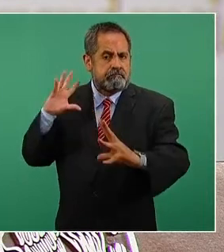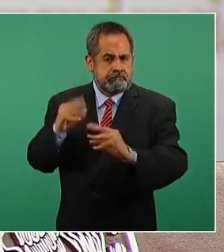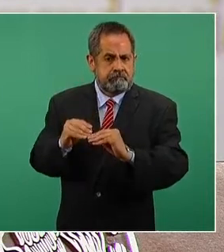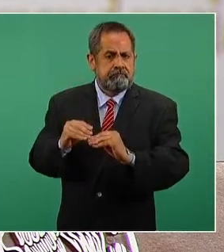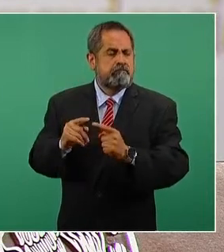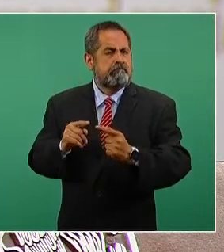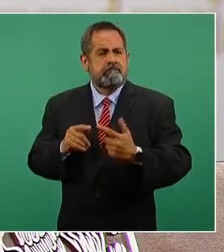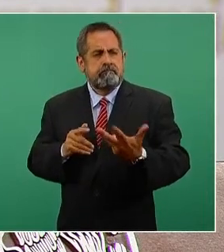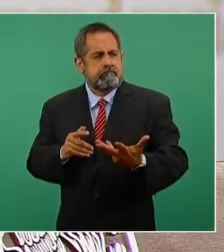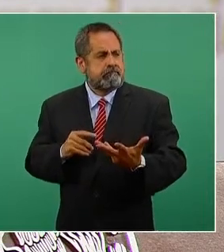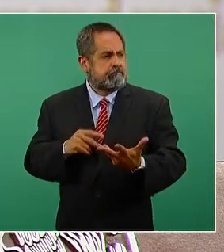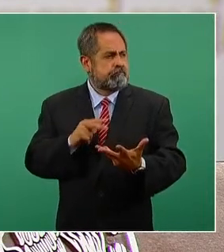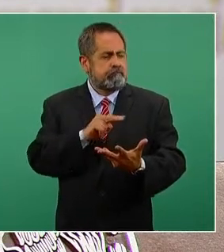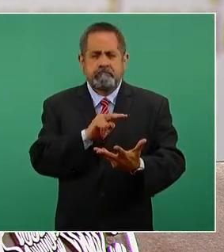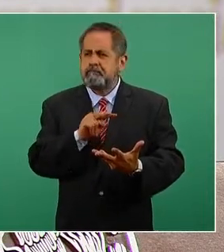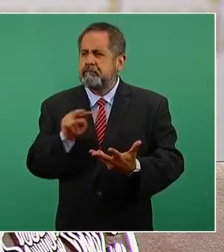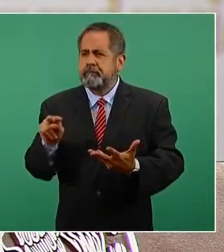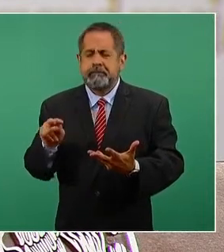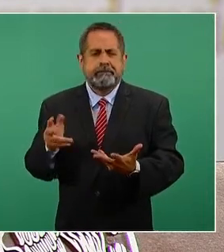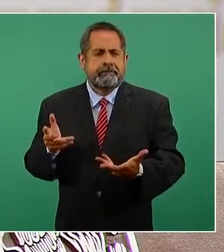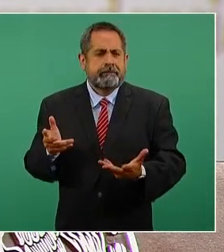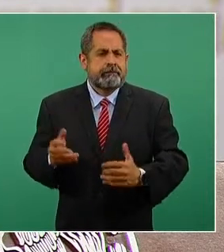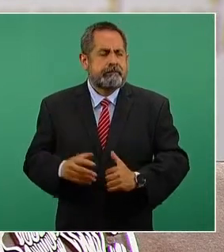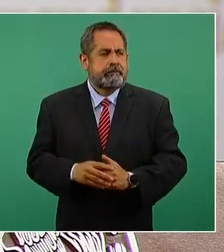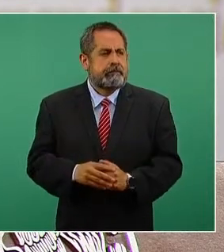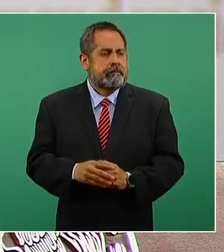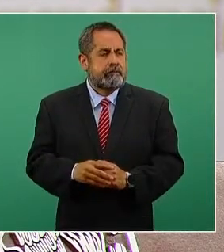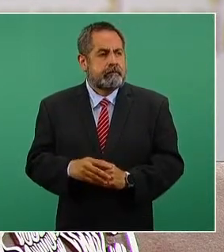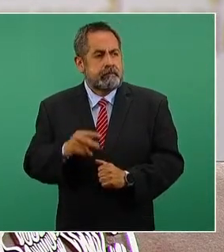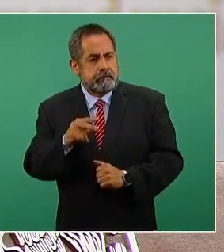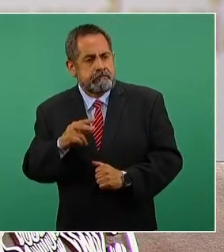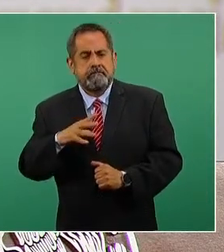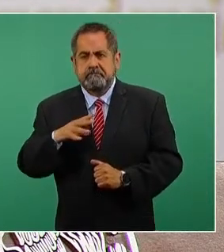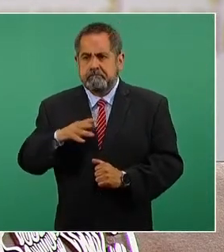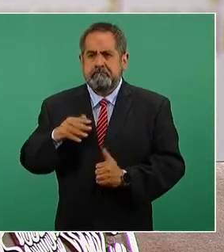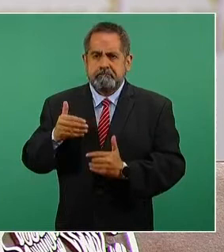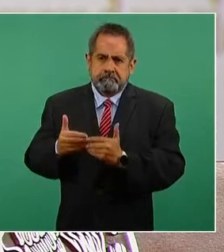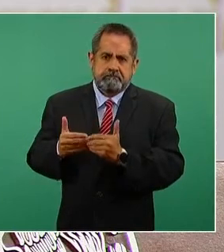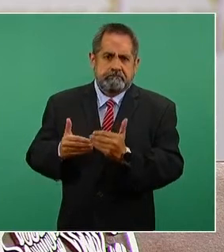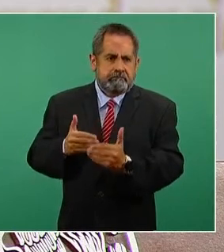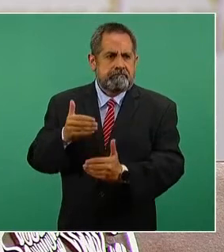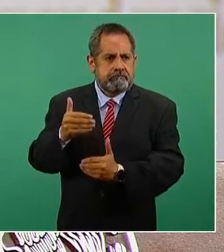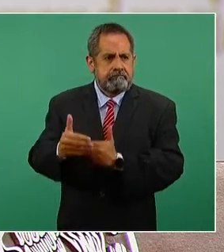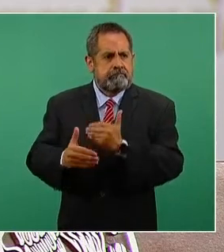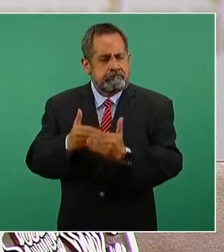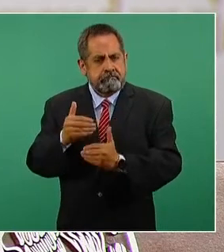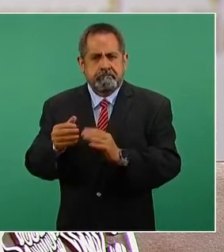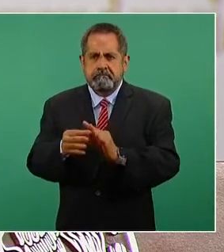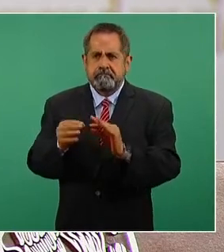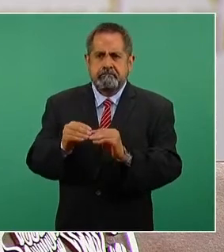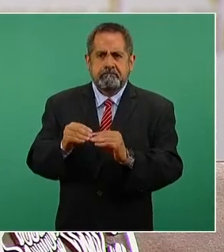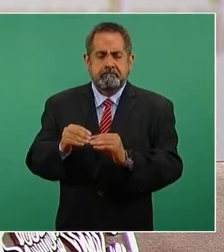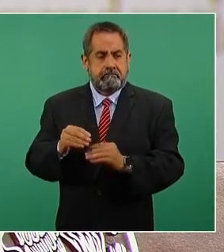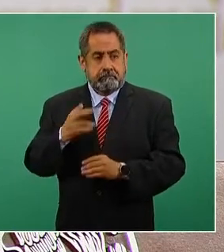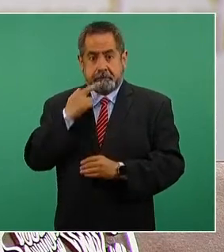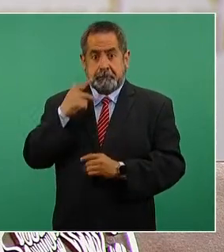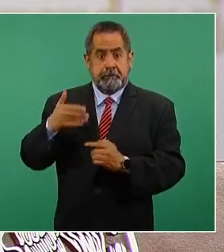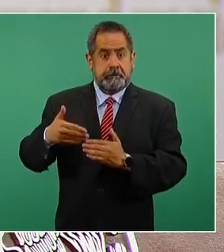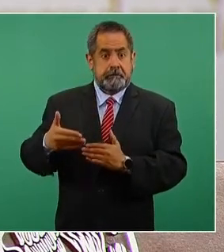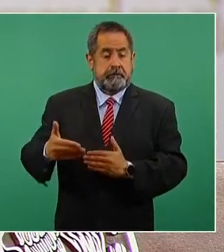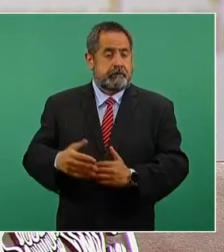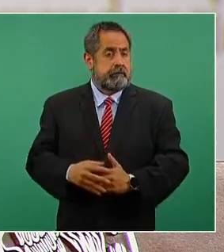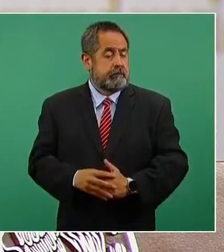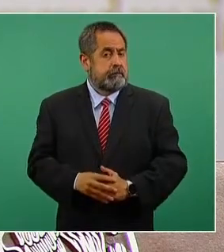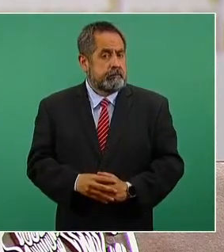some progress, but overall, there has been public, hemos tenido avances, public rhetoric on